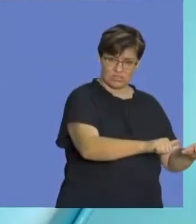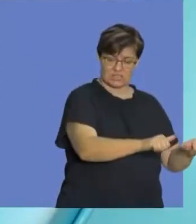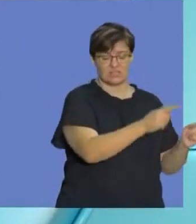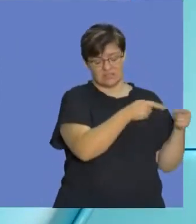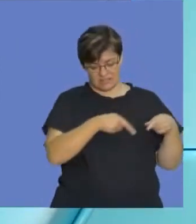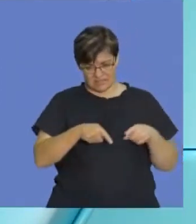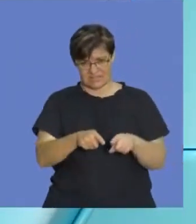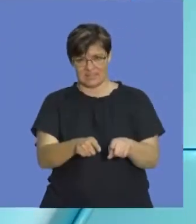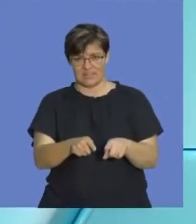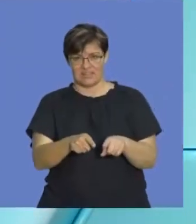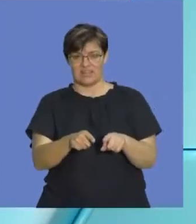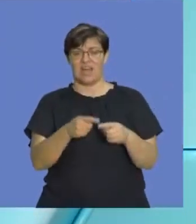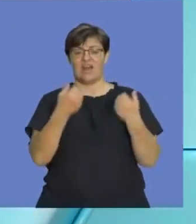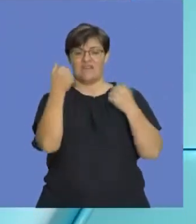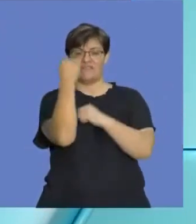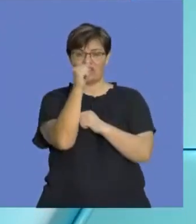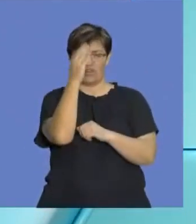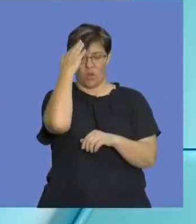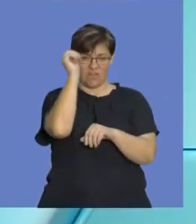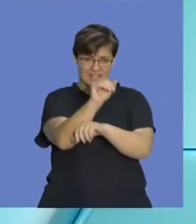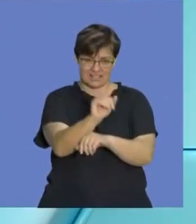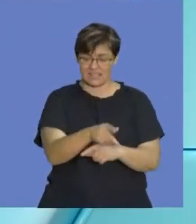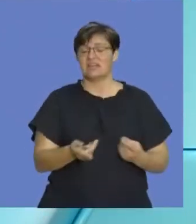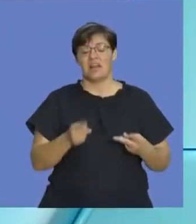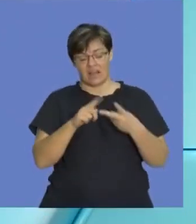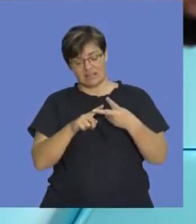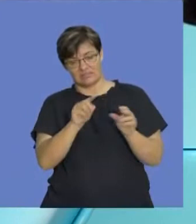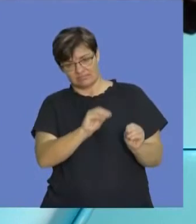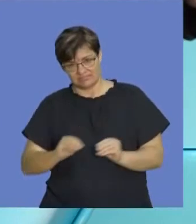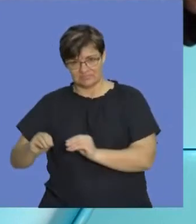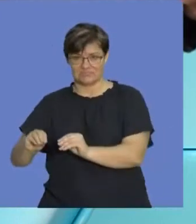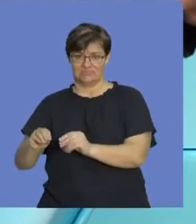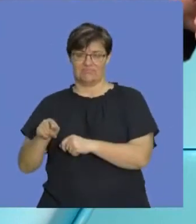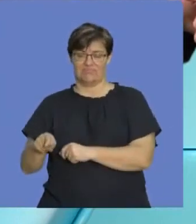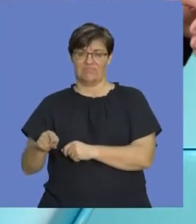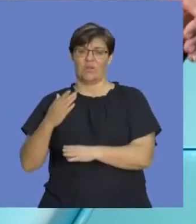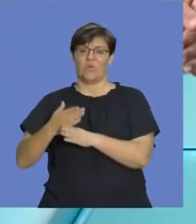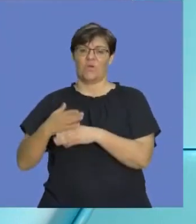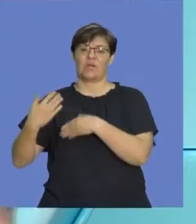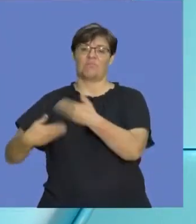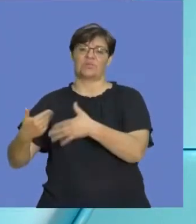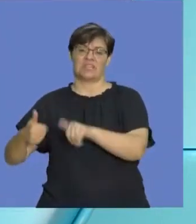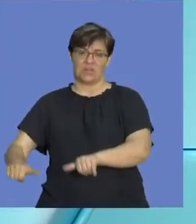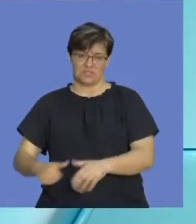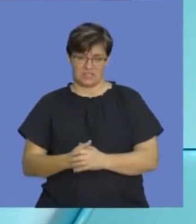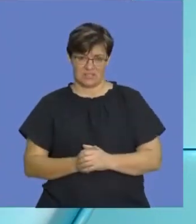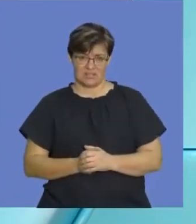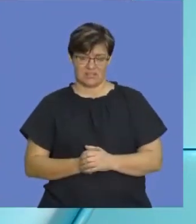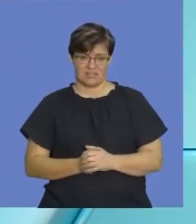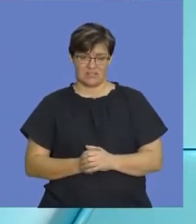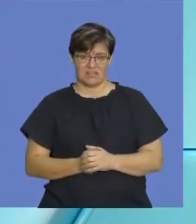factory overheads, and from the factory overheads to the work in process account. By the same